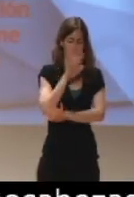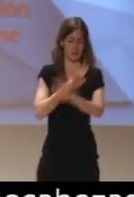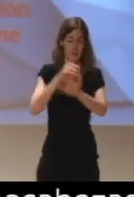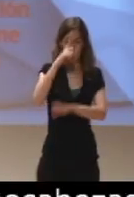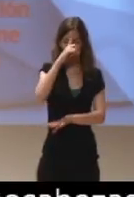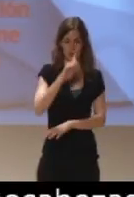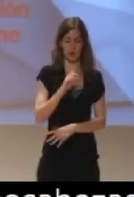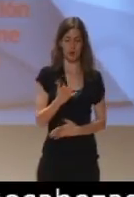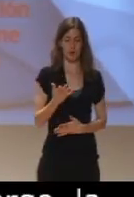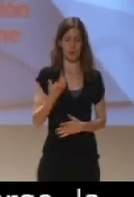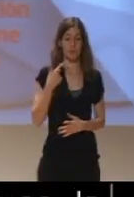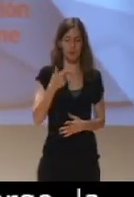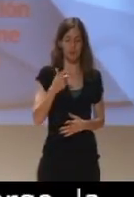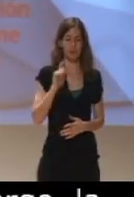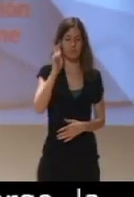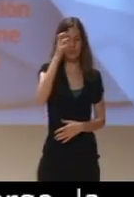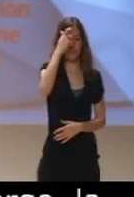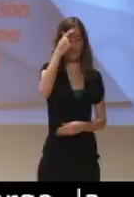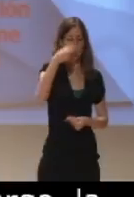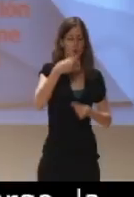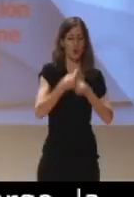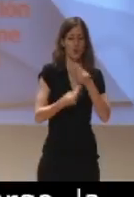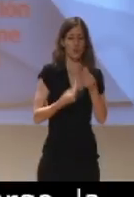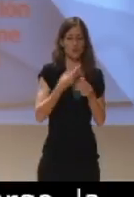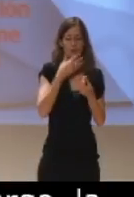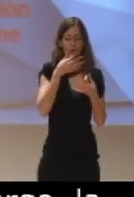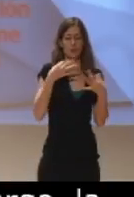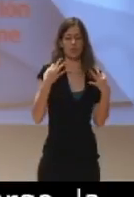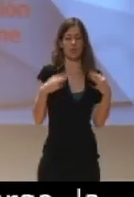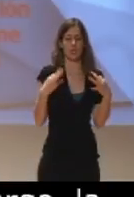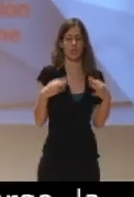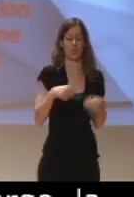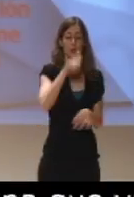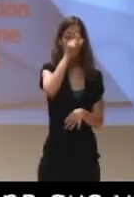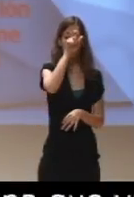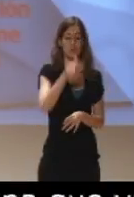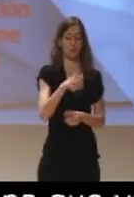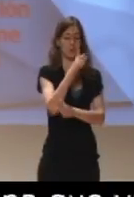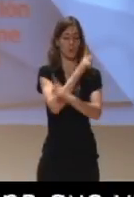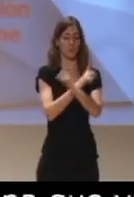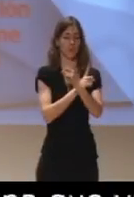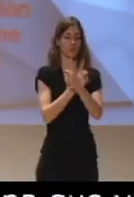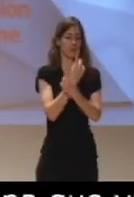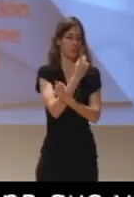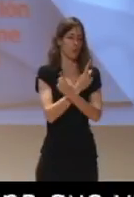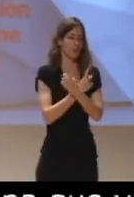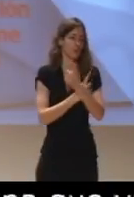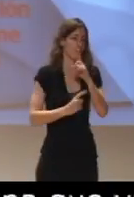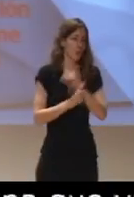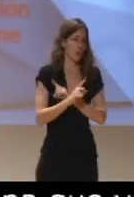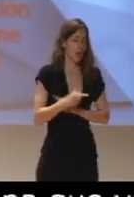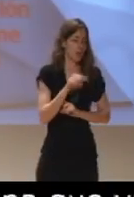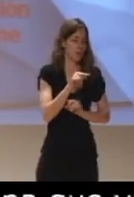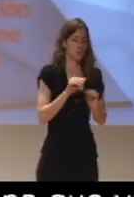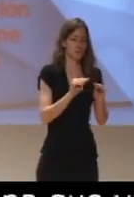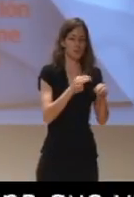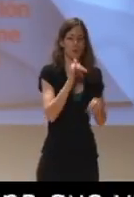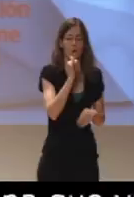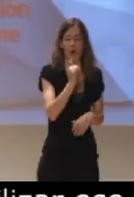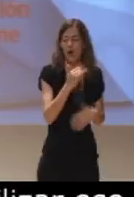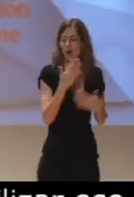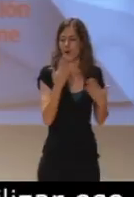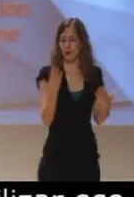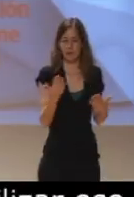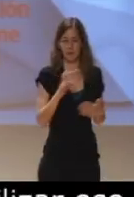and I understand, but we're looking at the use and who will use this device and